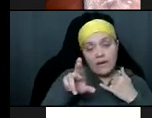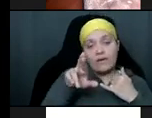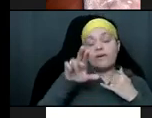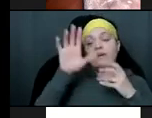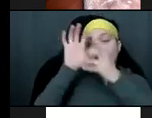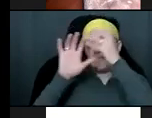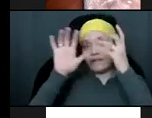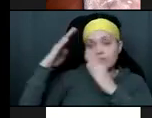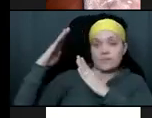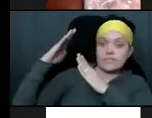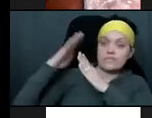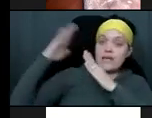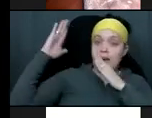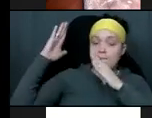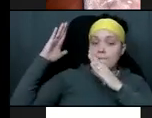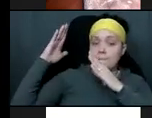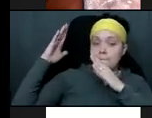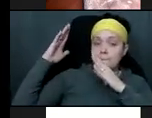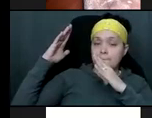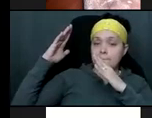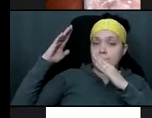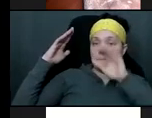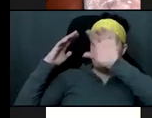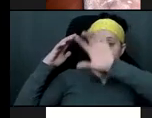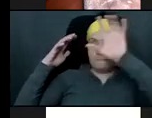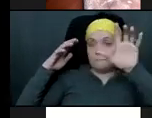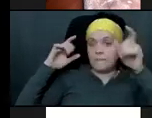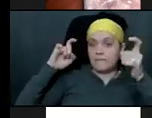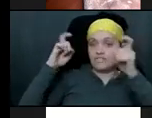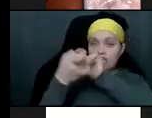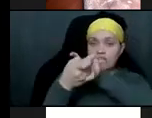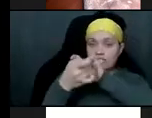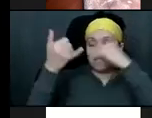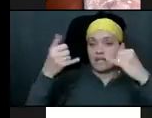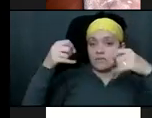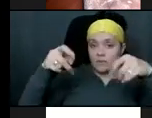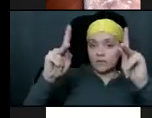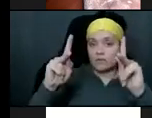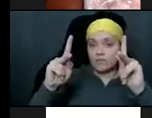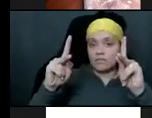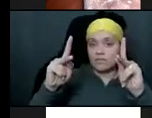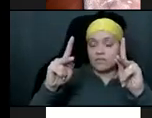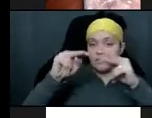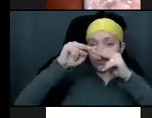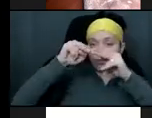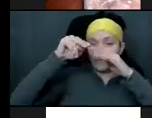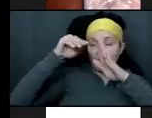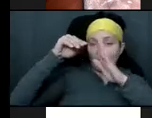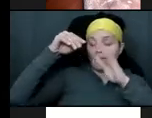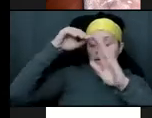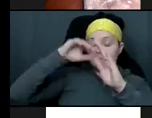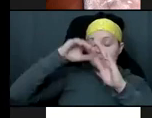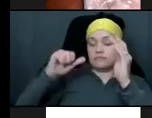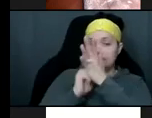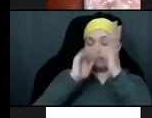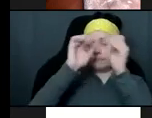reach the top, then it changes. Now we have the opportunity to descend on the other side of the